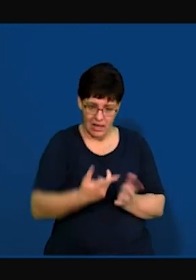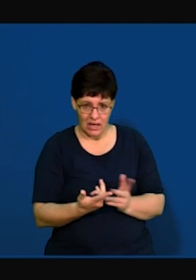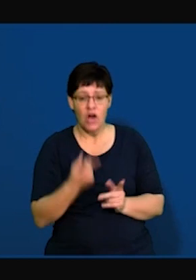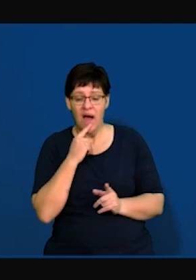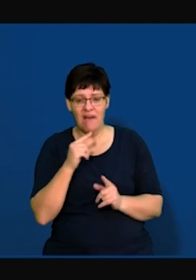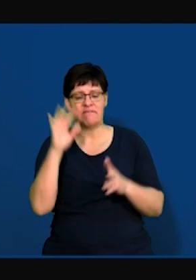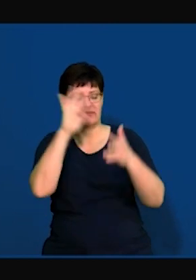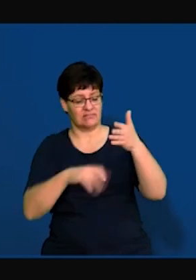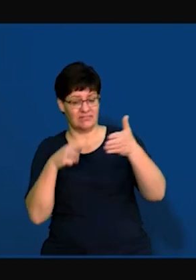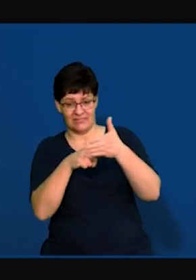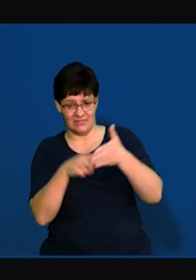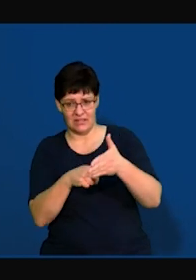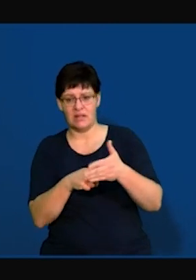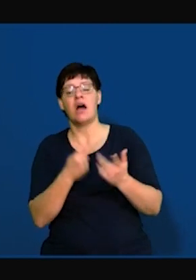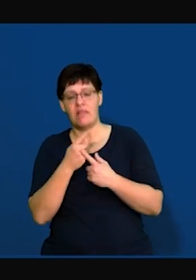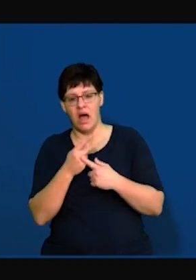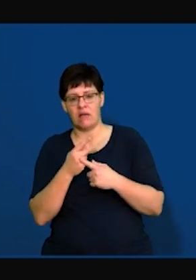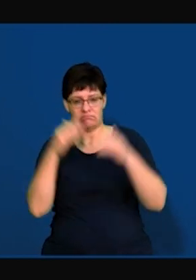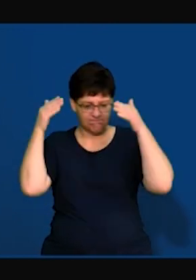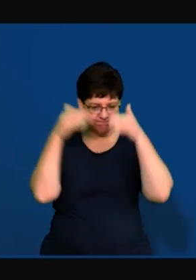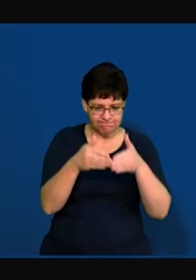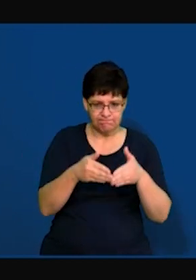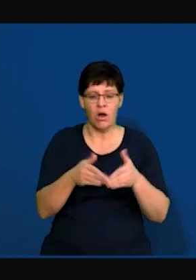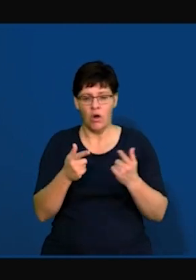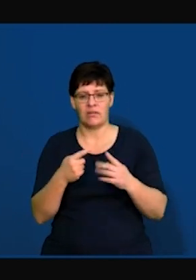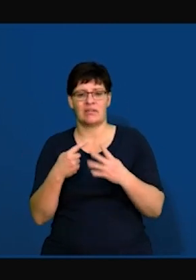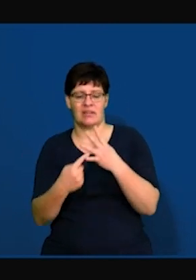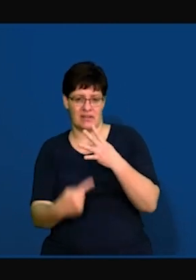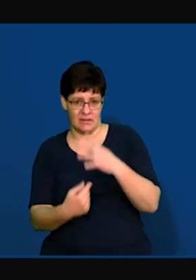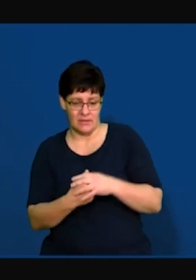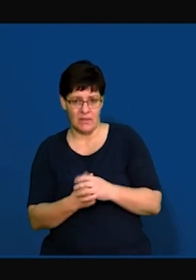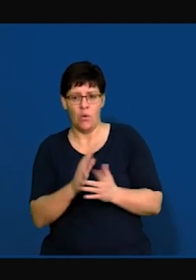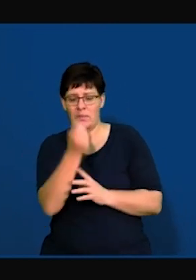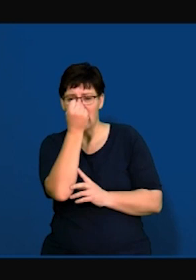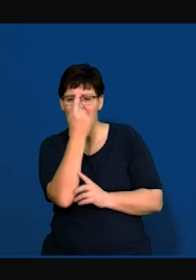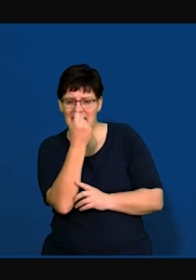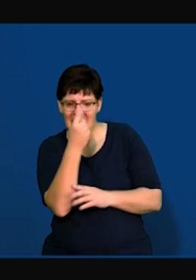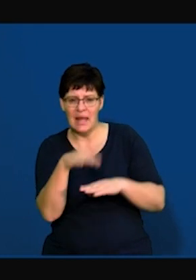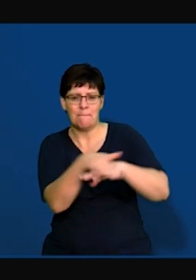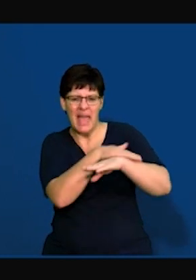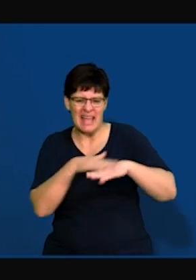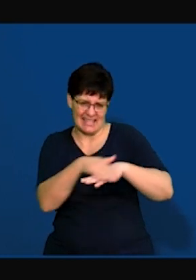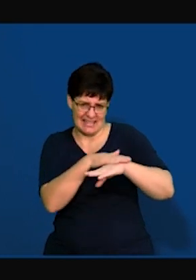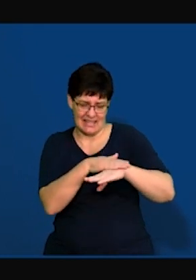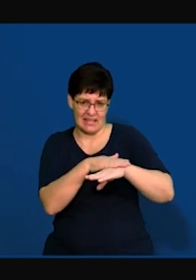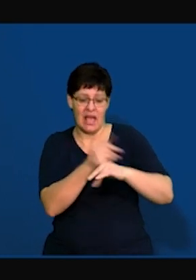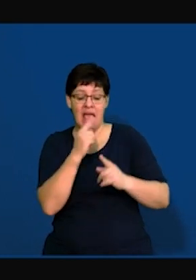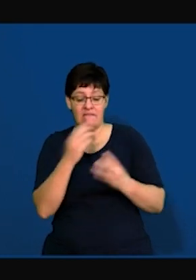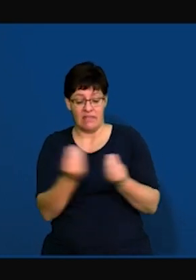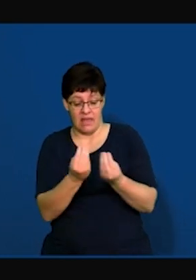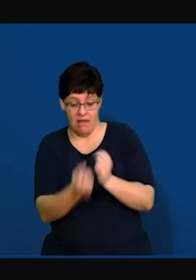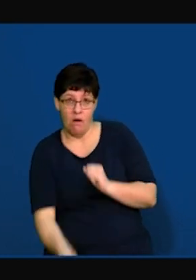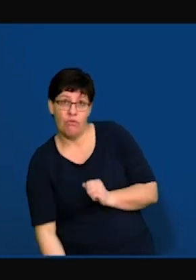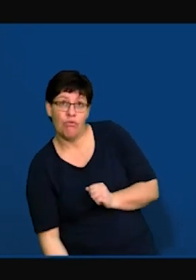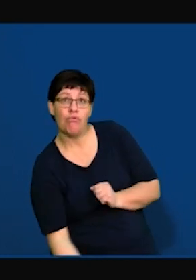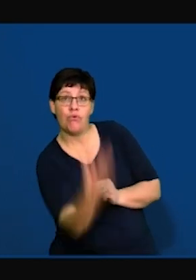here without concentration on the actual questions. Let's understand the basics. If you throw an object up,